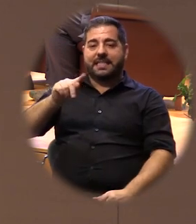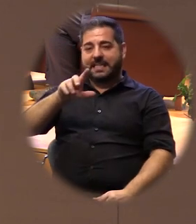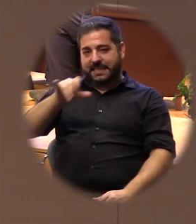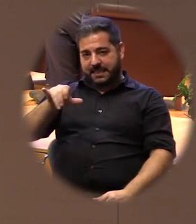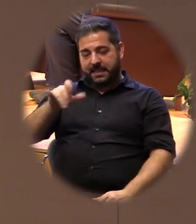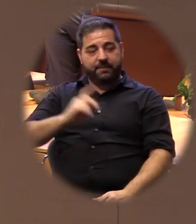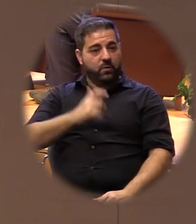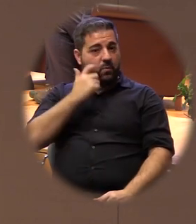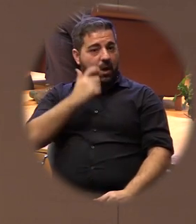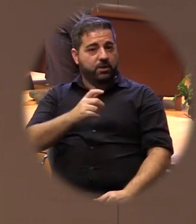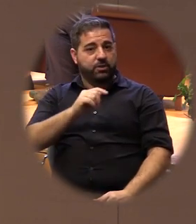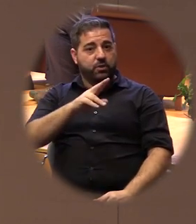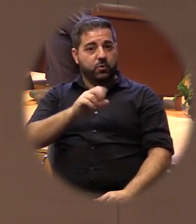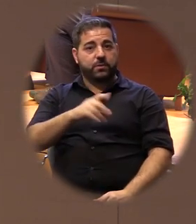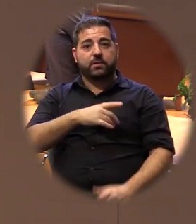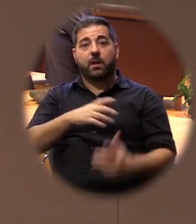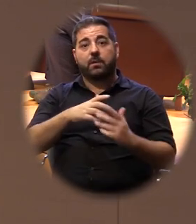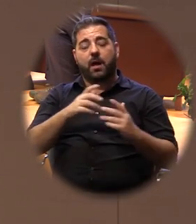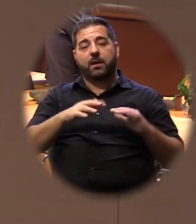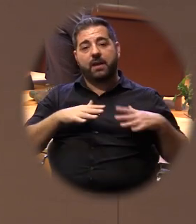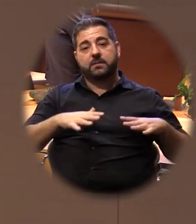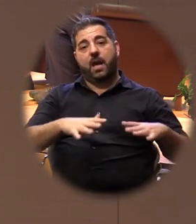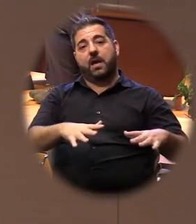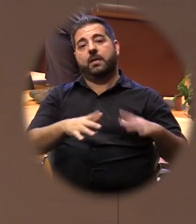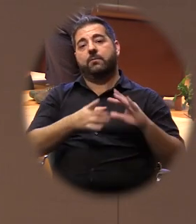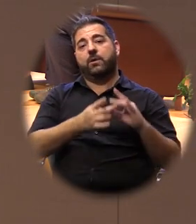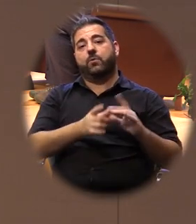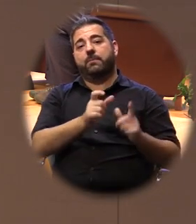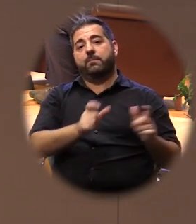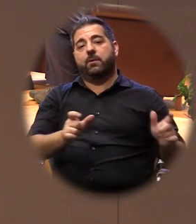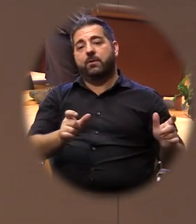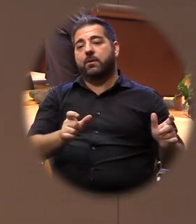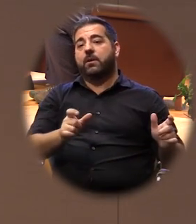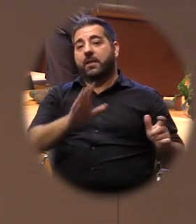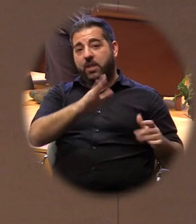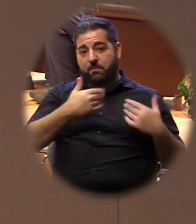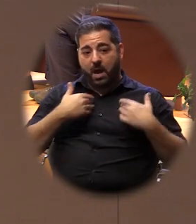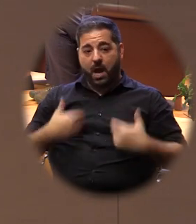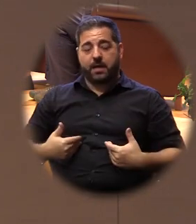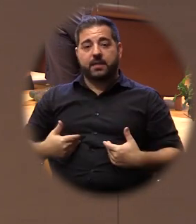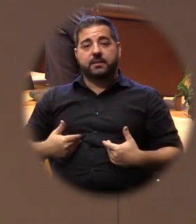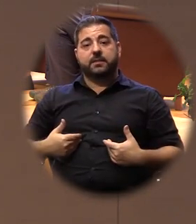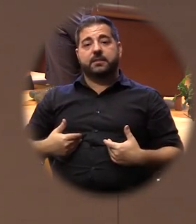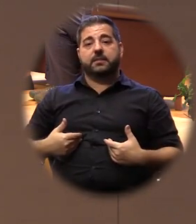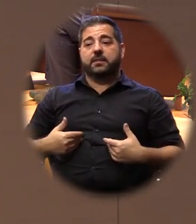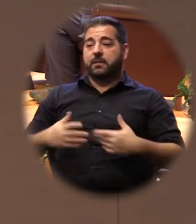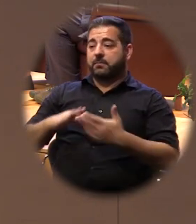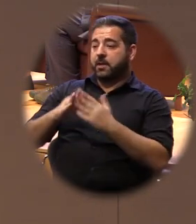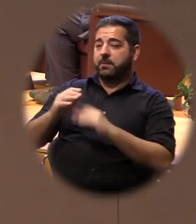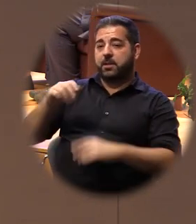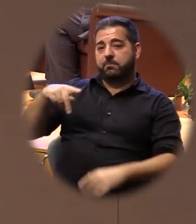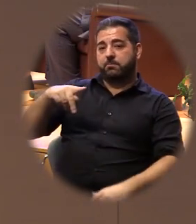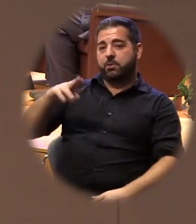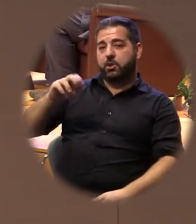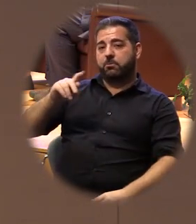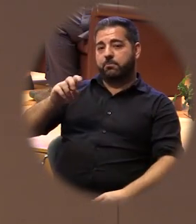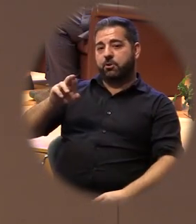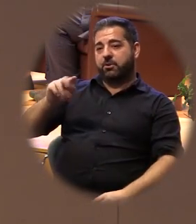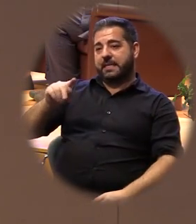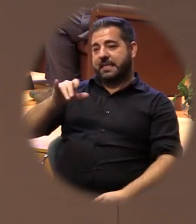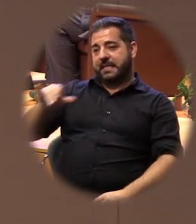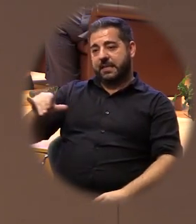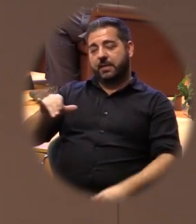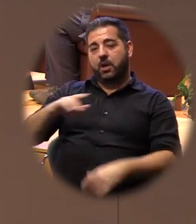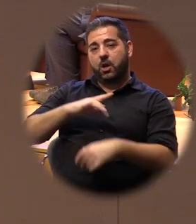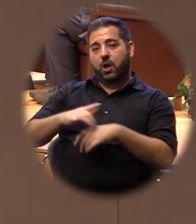on the news, a lot of anxiety about people's bodies entering puberty earlier than